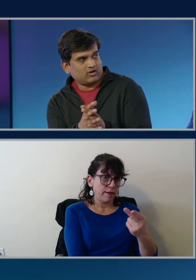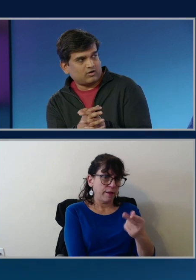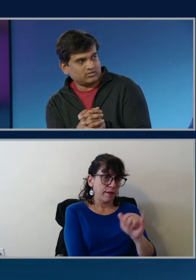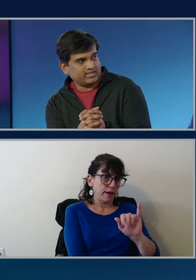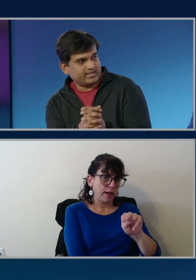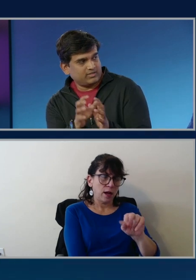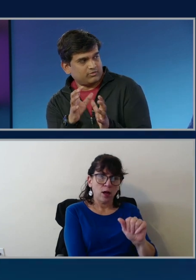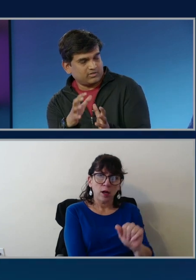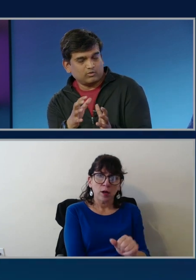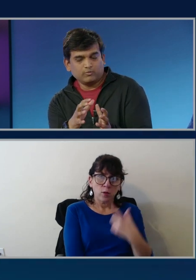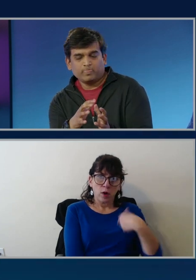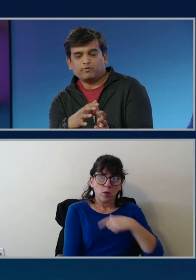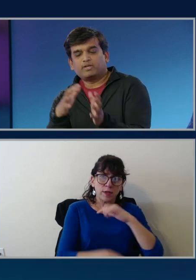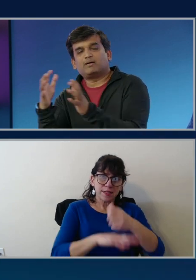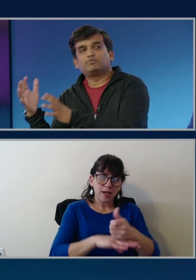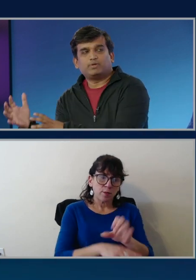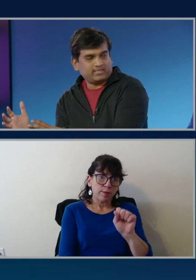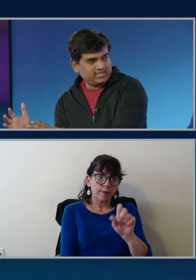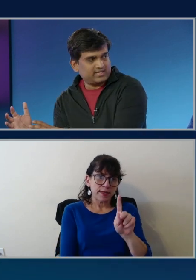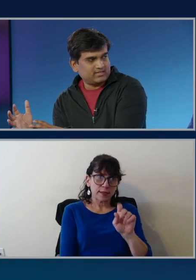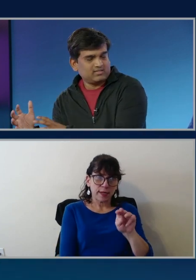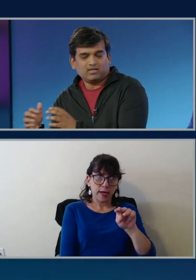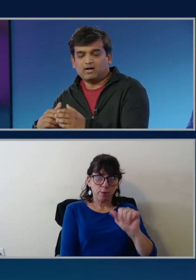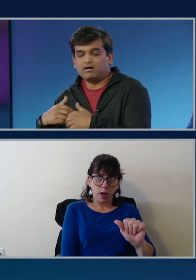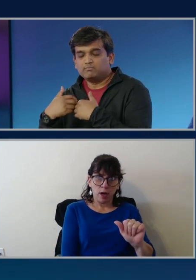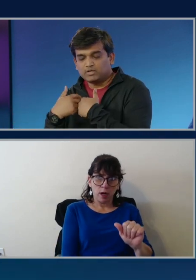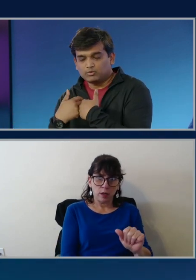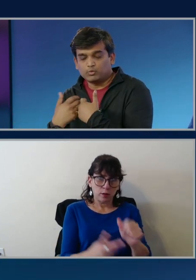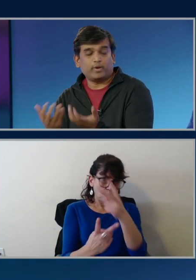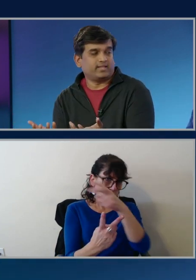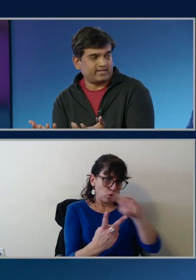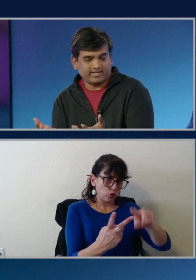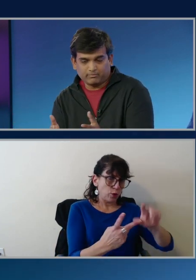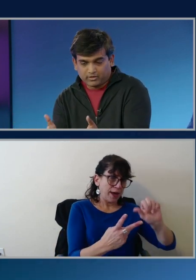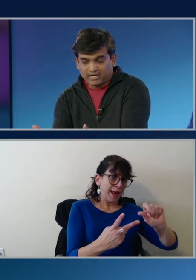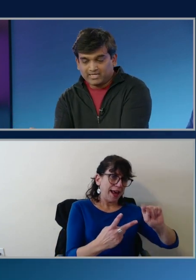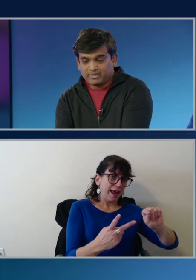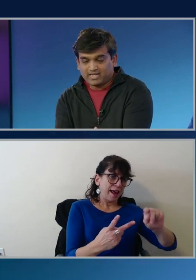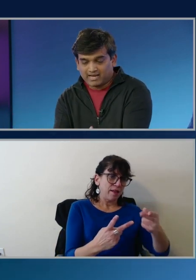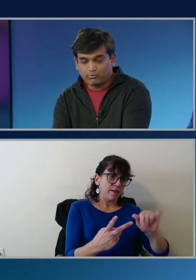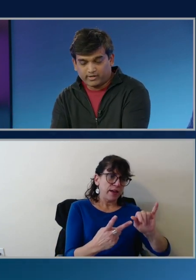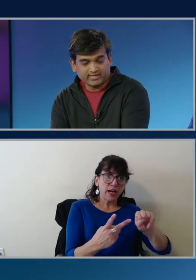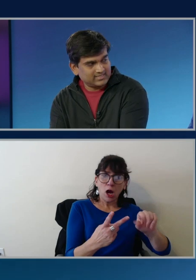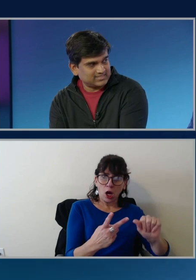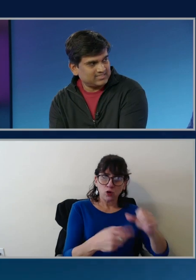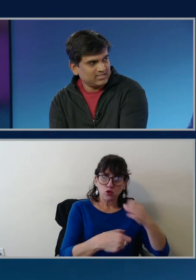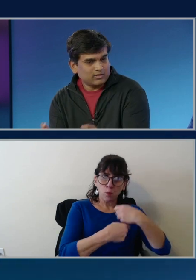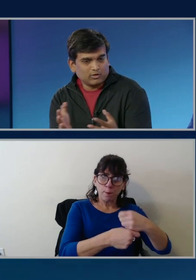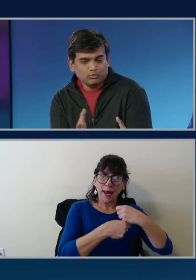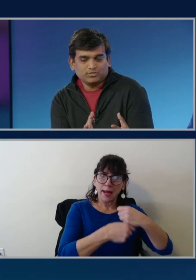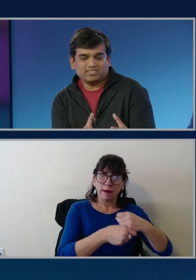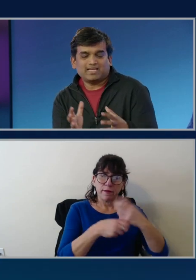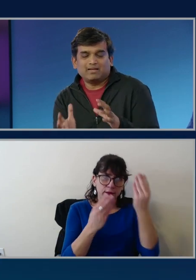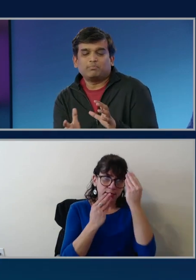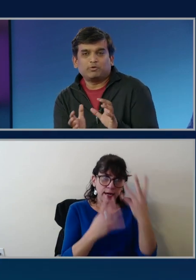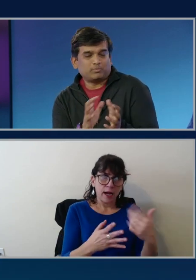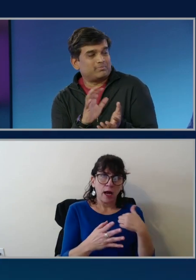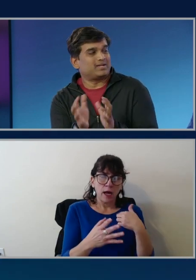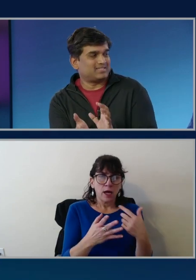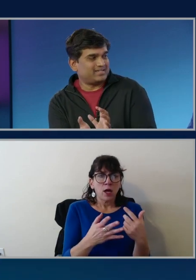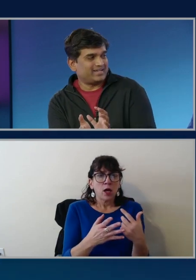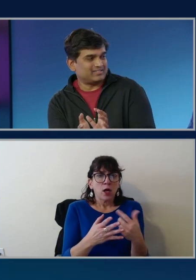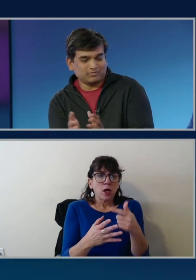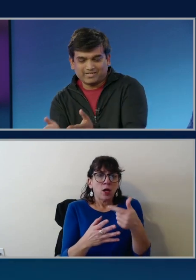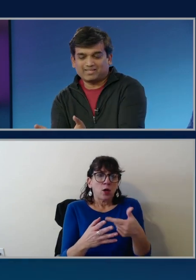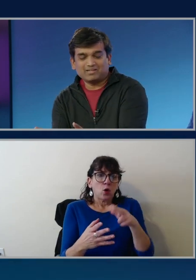schema on the data using Glue, we come to Athena to query the data, because ultimately I wanted this. Glue just helped me to